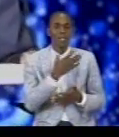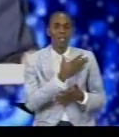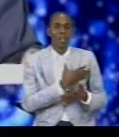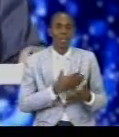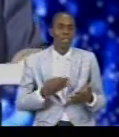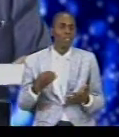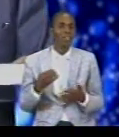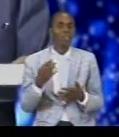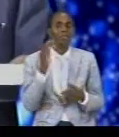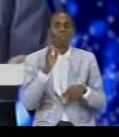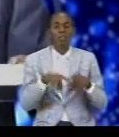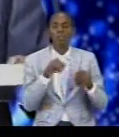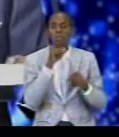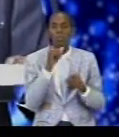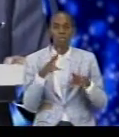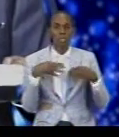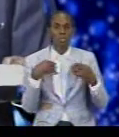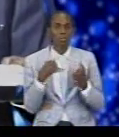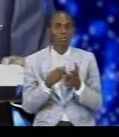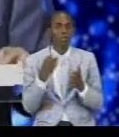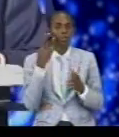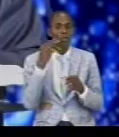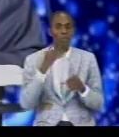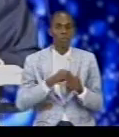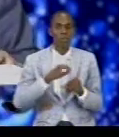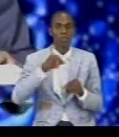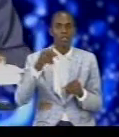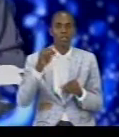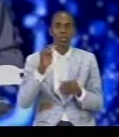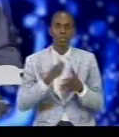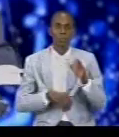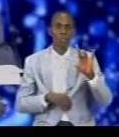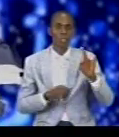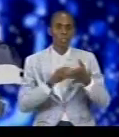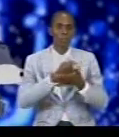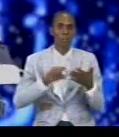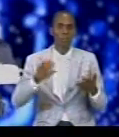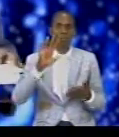John chapter 8, I'm reading from verse 53 there.